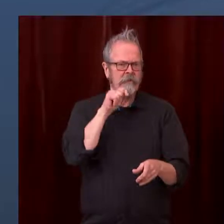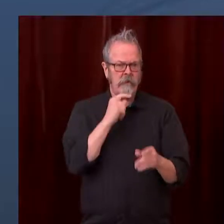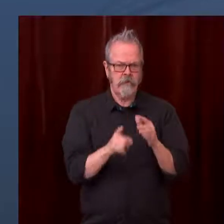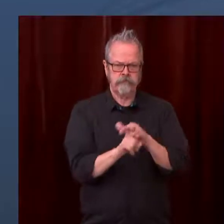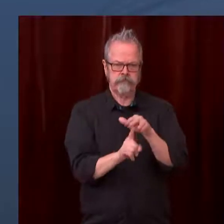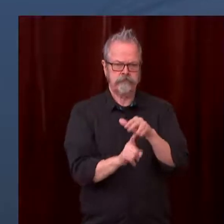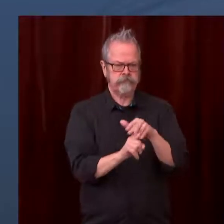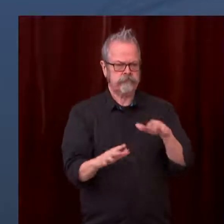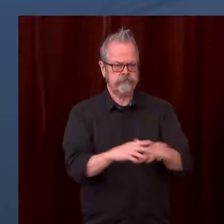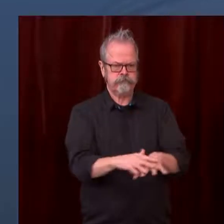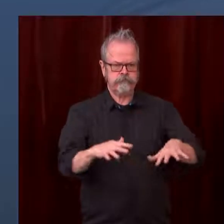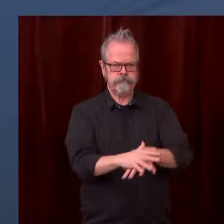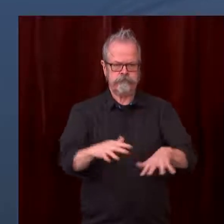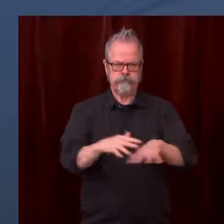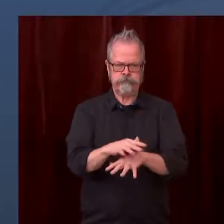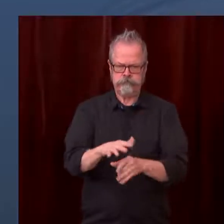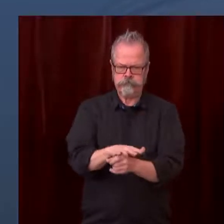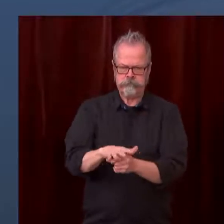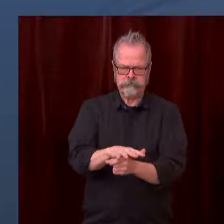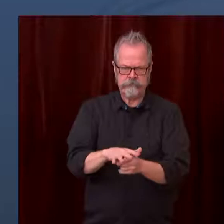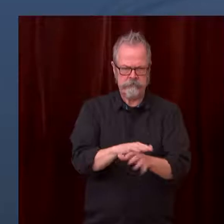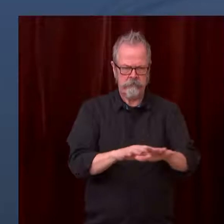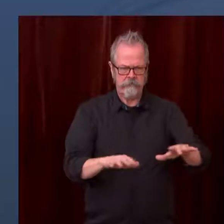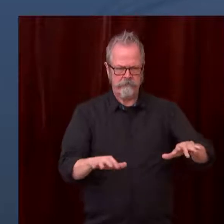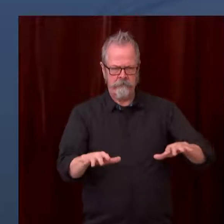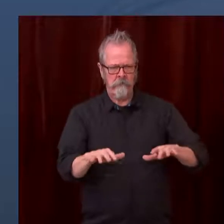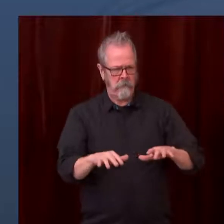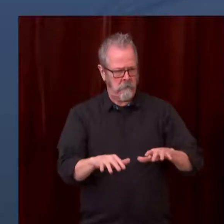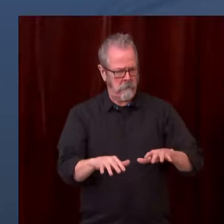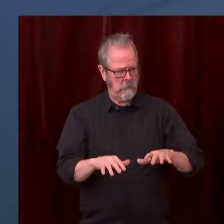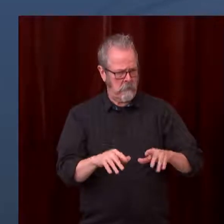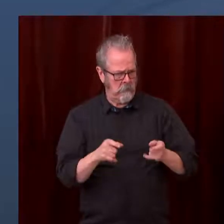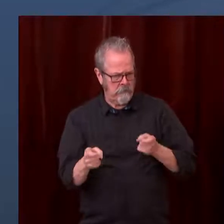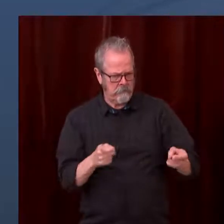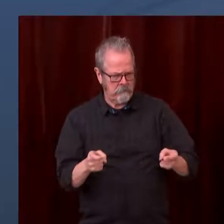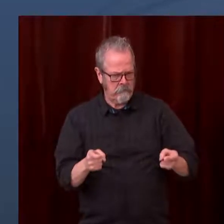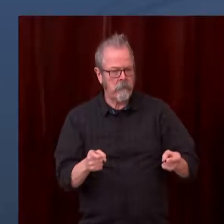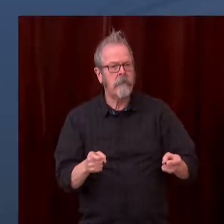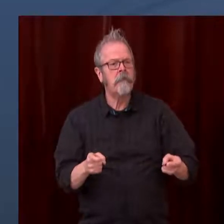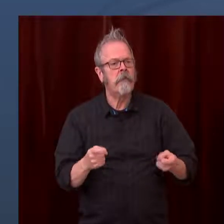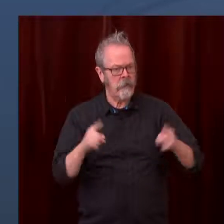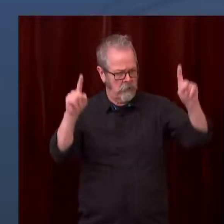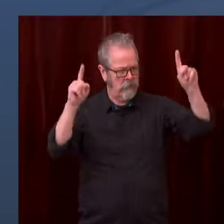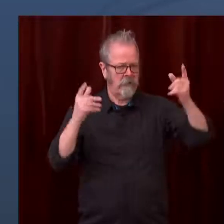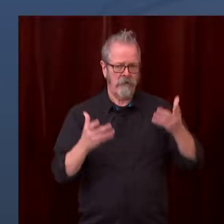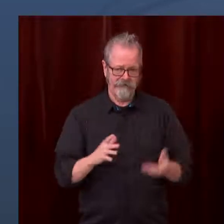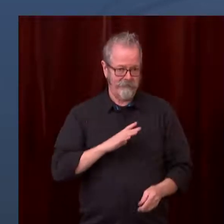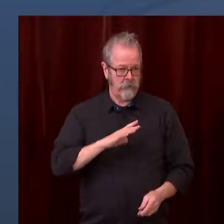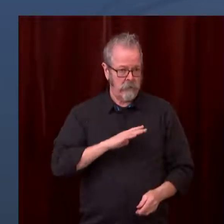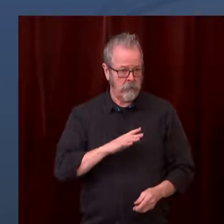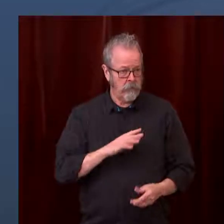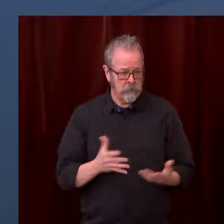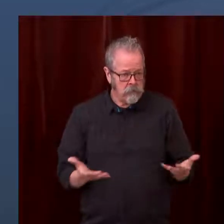this pandemic on the front lines, making sure that we can provide the services we need, and the child care